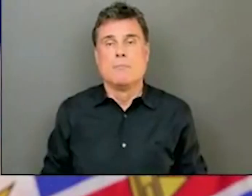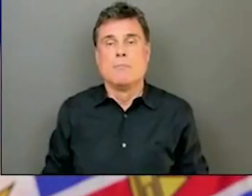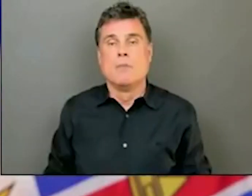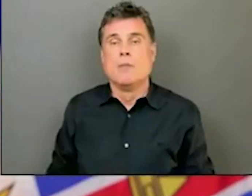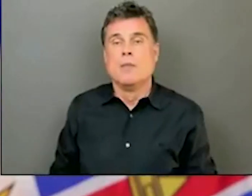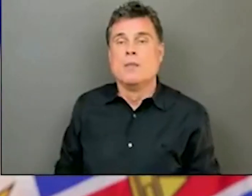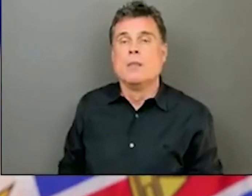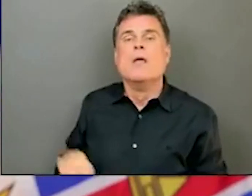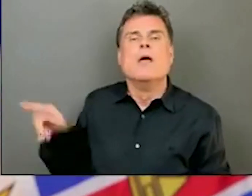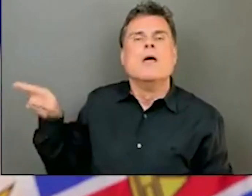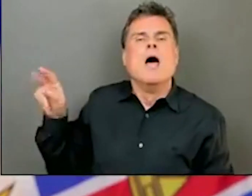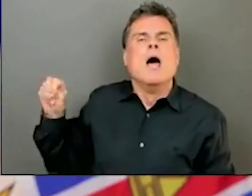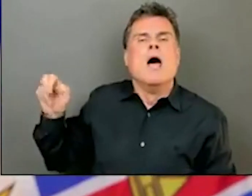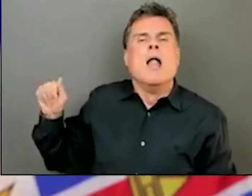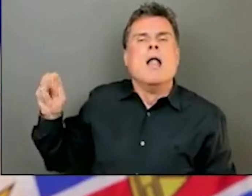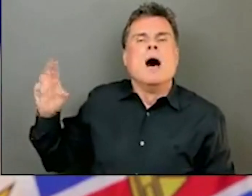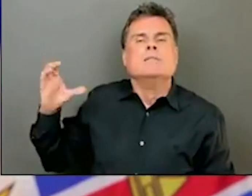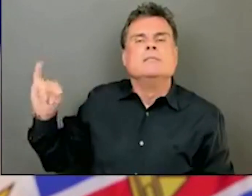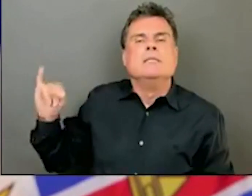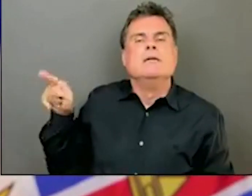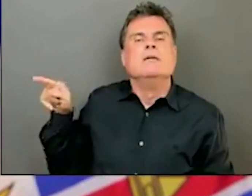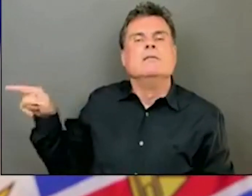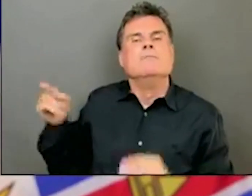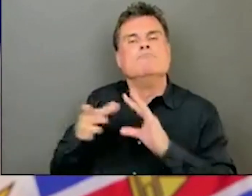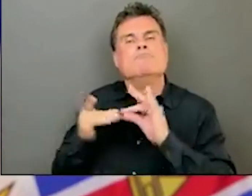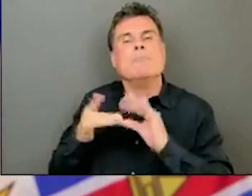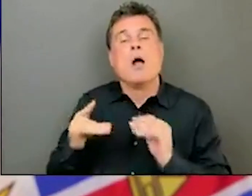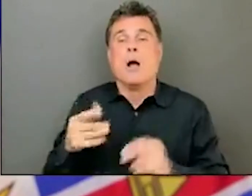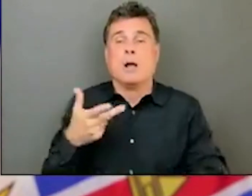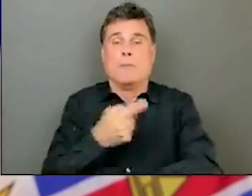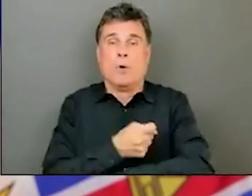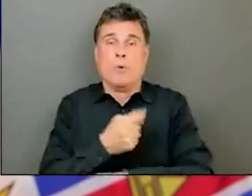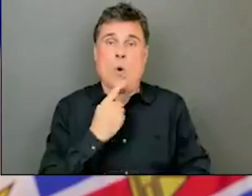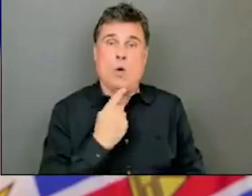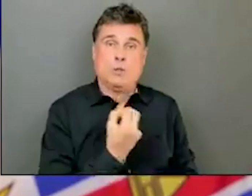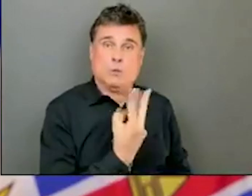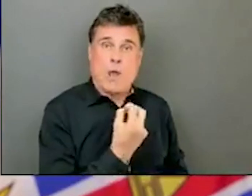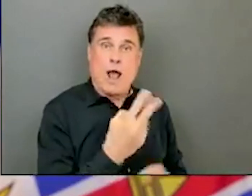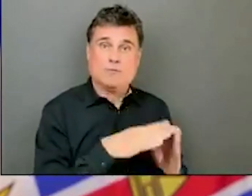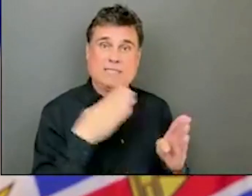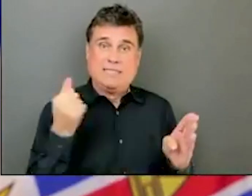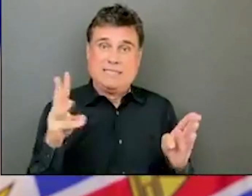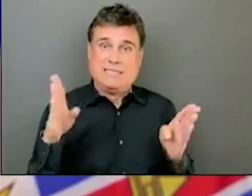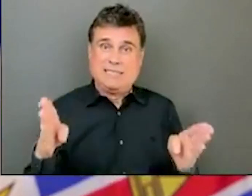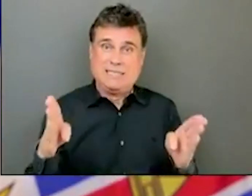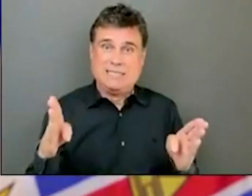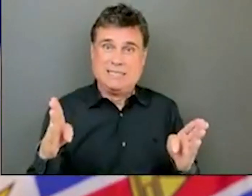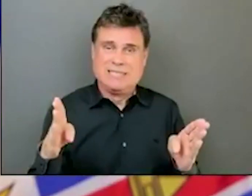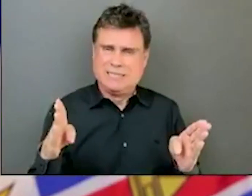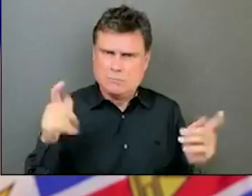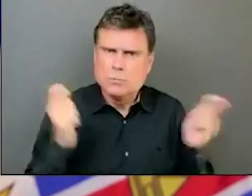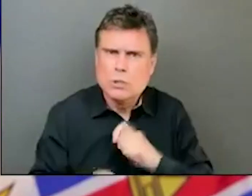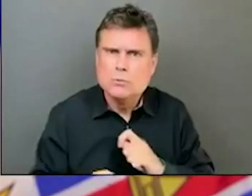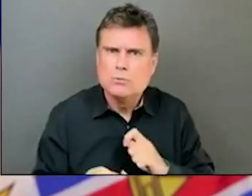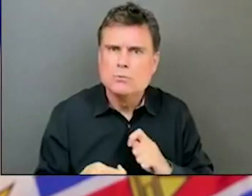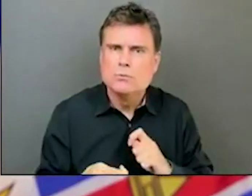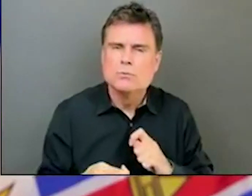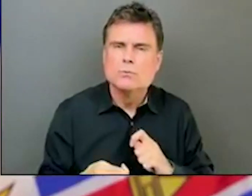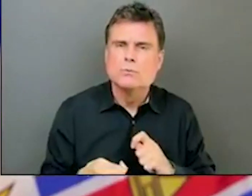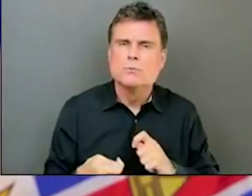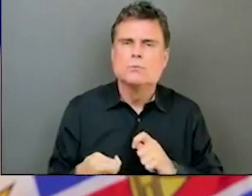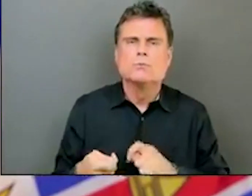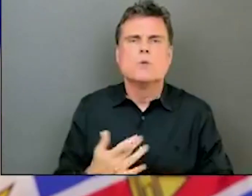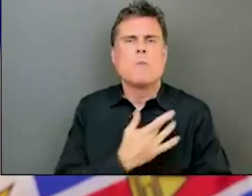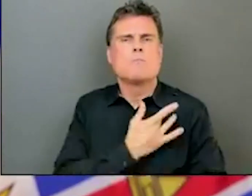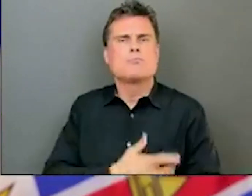Dr. Henry, with NACI's changing guidance today around boosters for 12 to 17-year-olds, where is the province